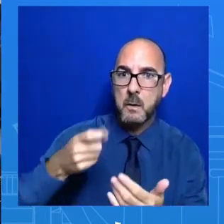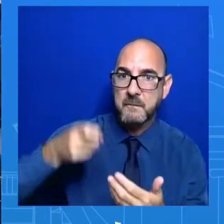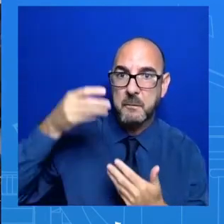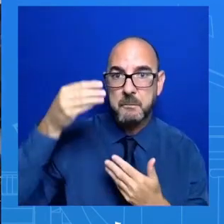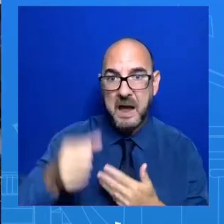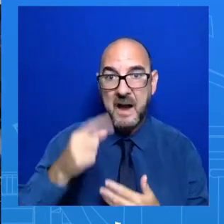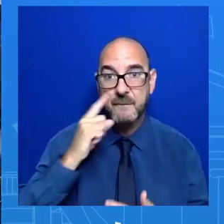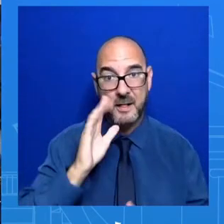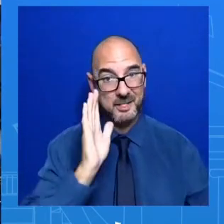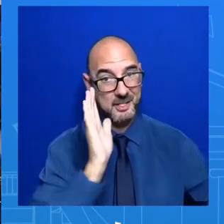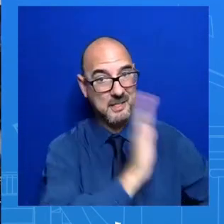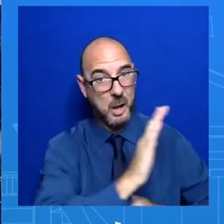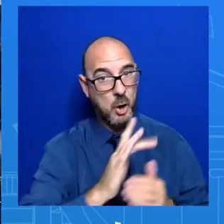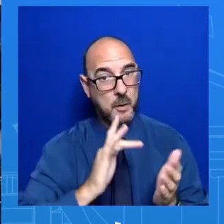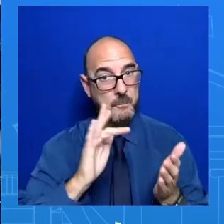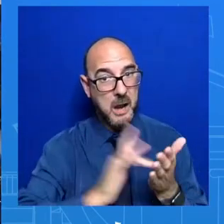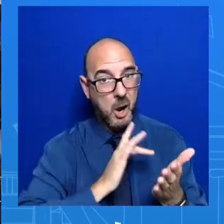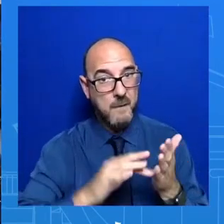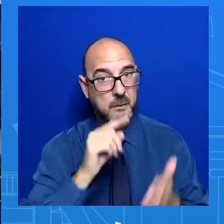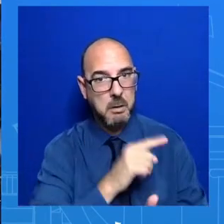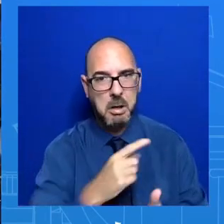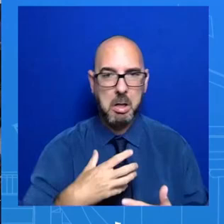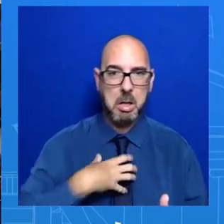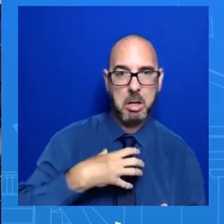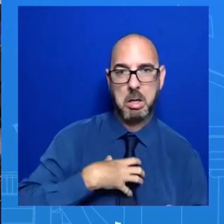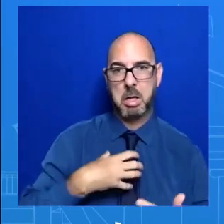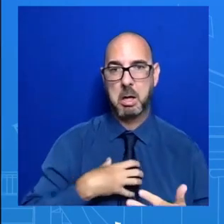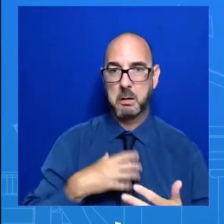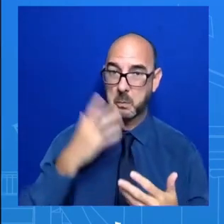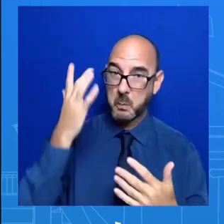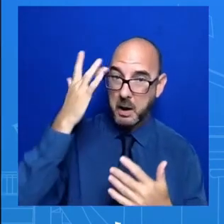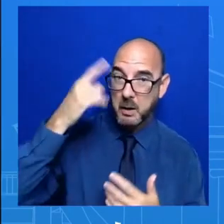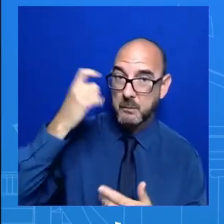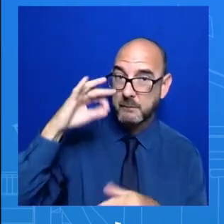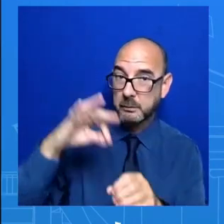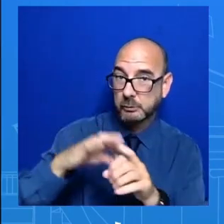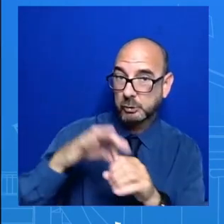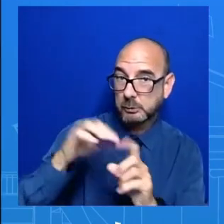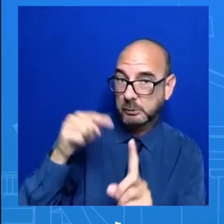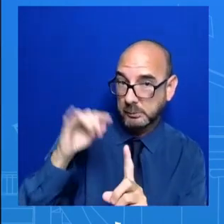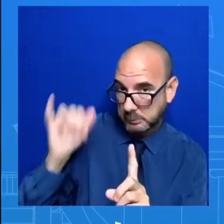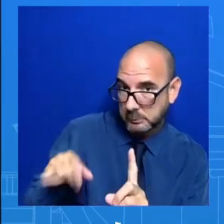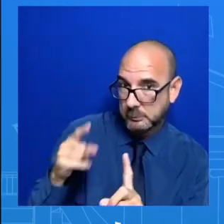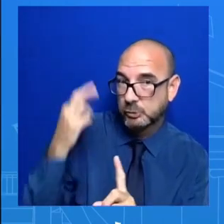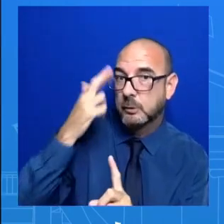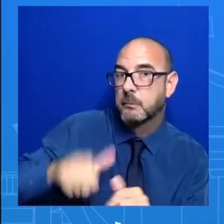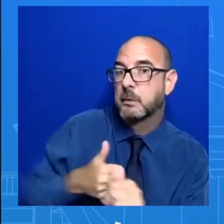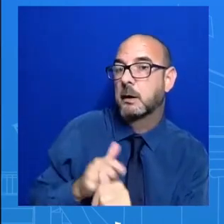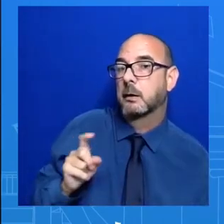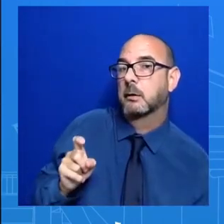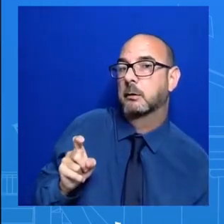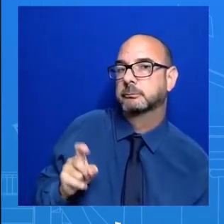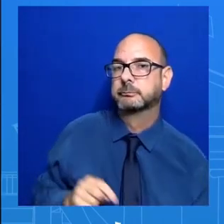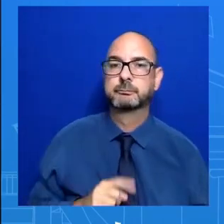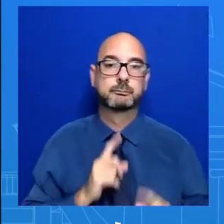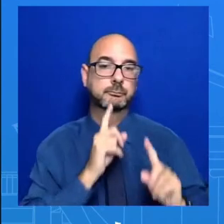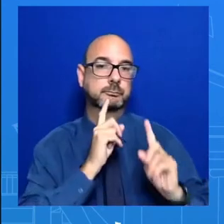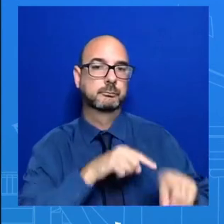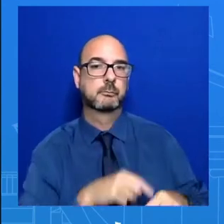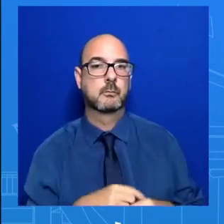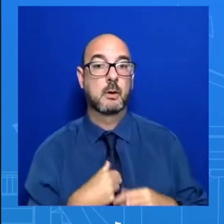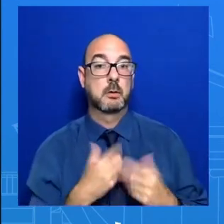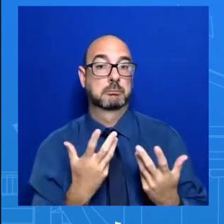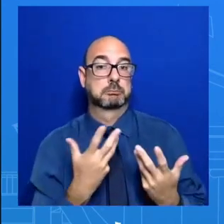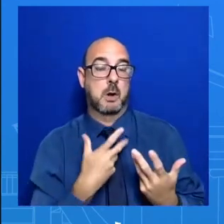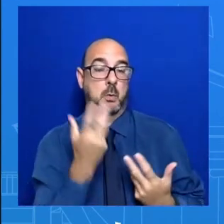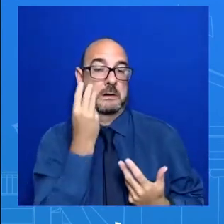buy more votes 6 months before an election. I will say to the congressional member Mike Johnson, obviously the speaker, is that what